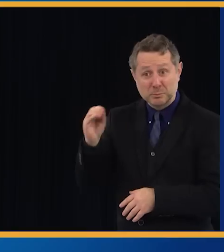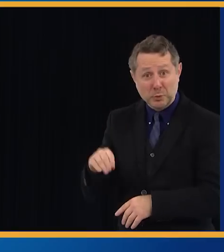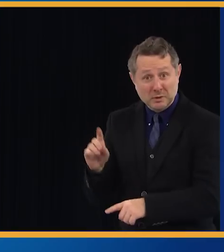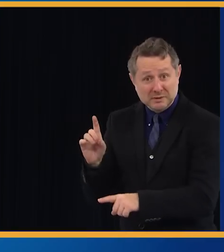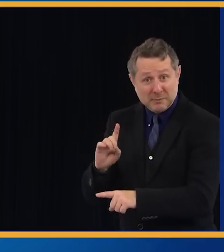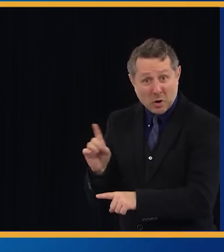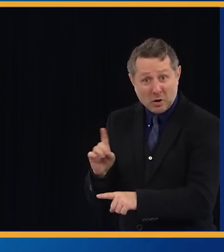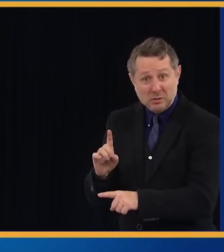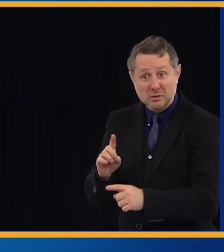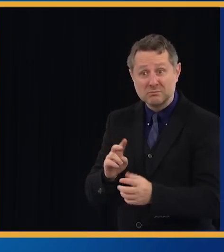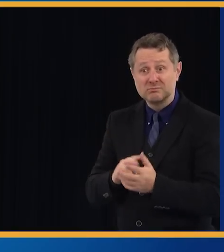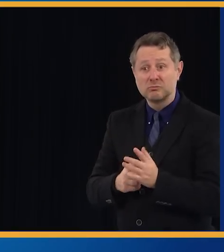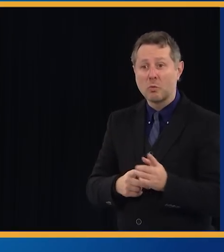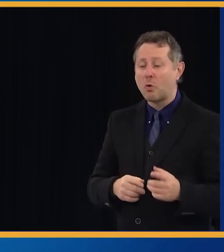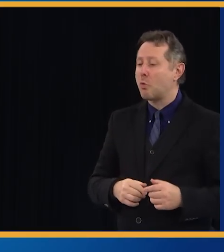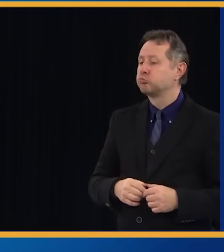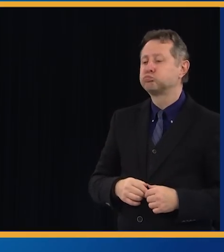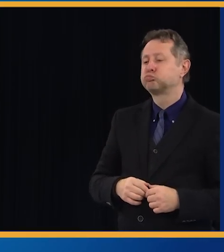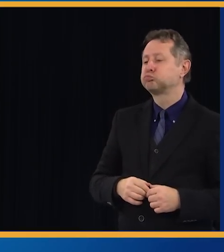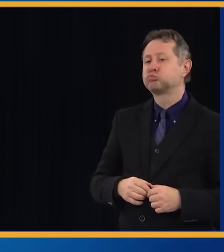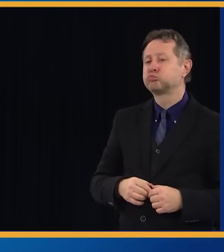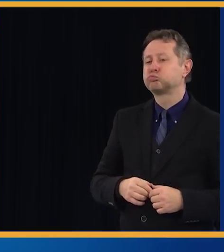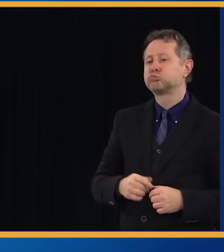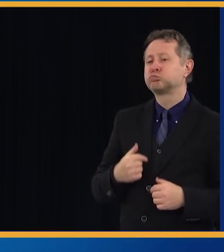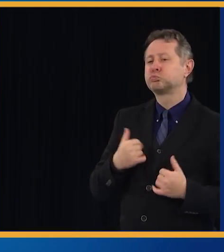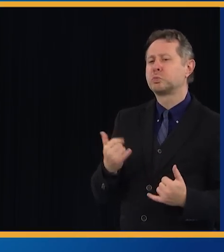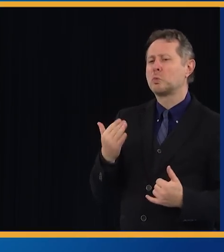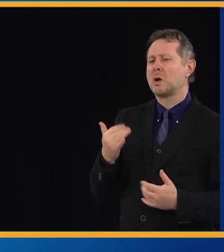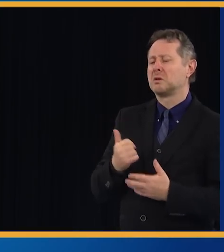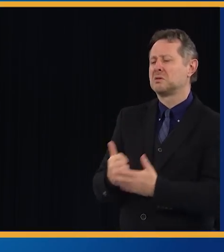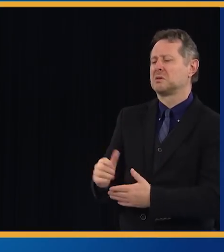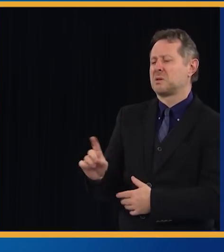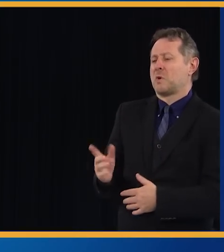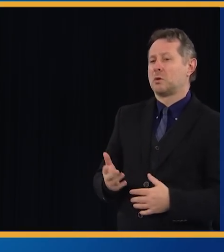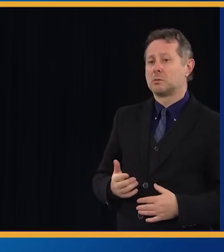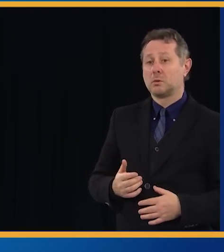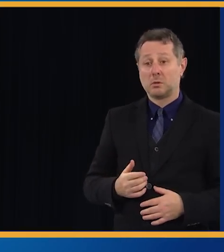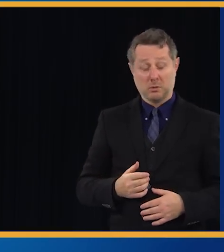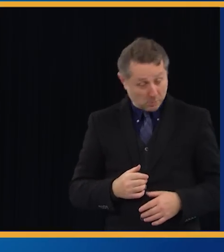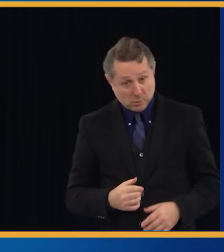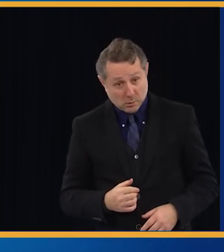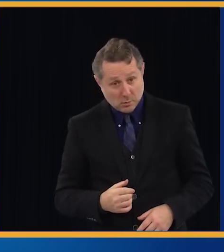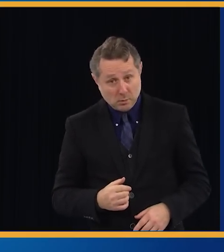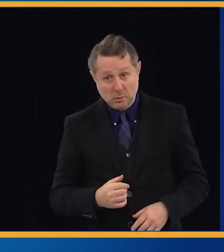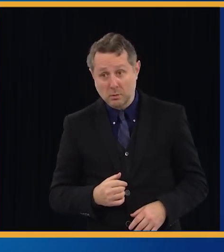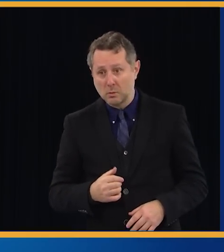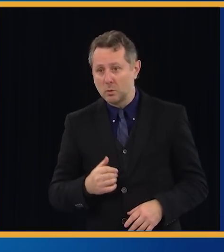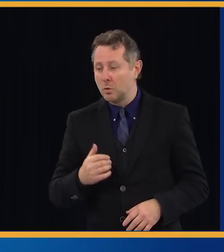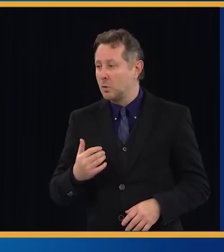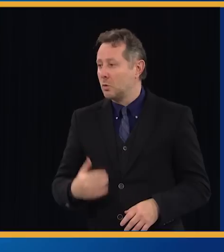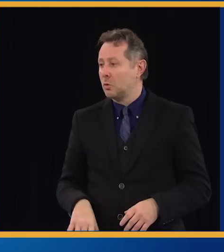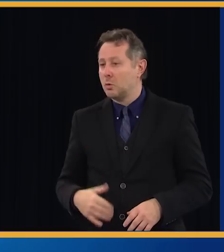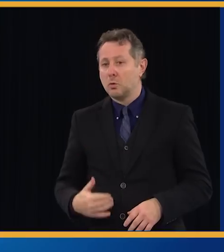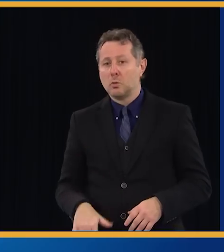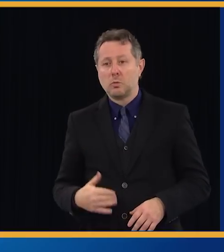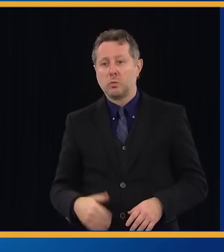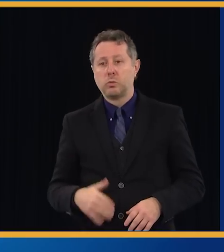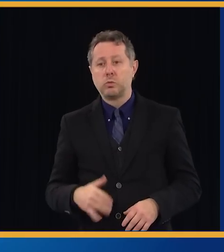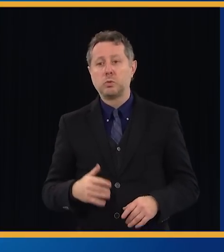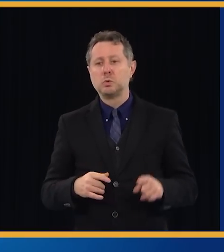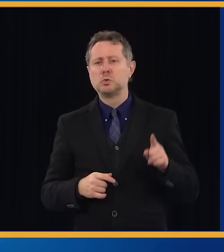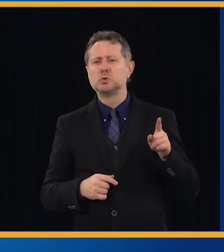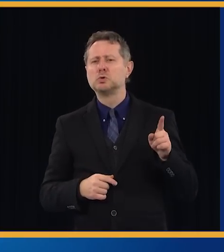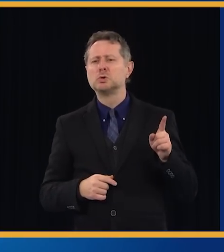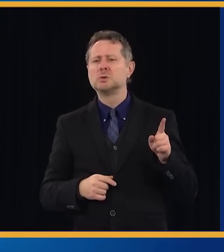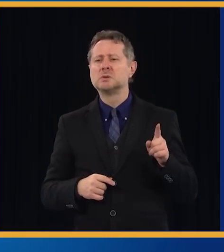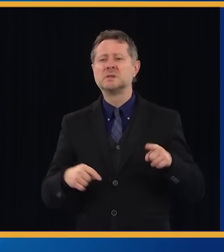them? I mean, for crying out loud, if there was ever a time you're going to put aside